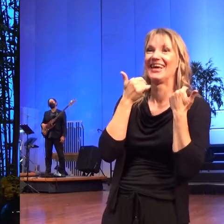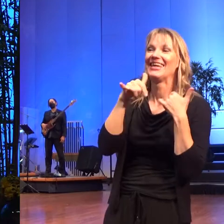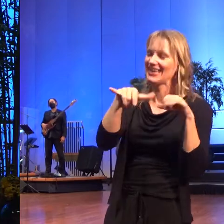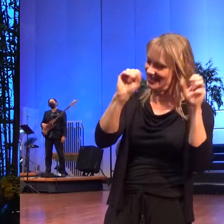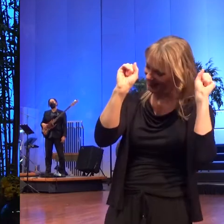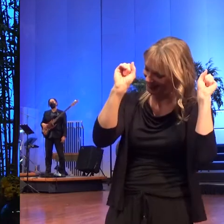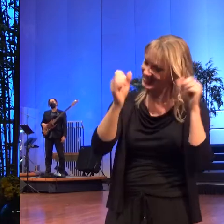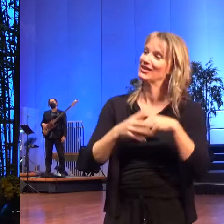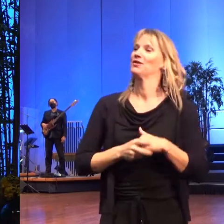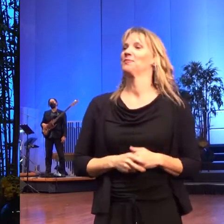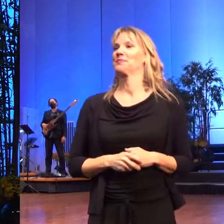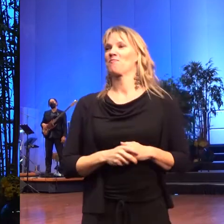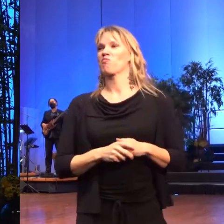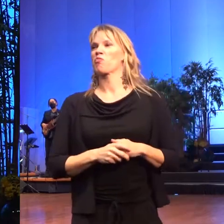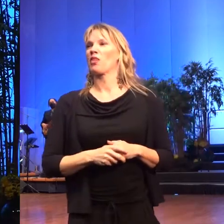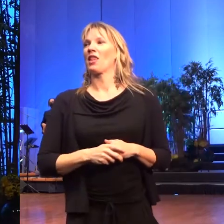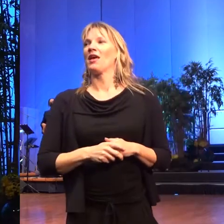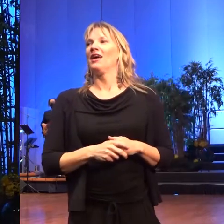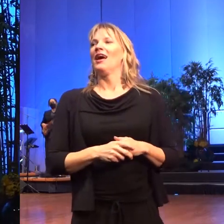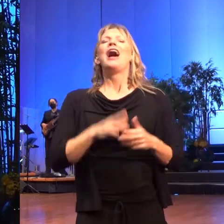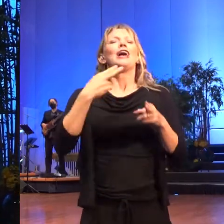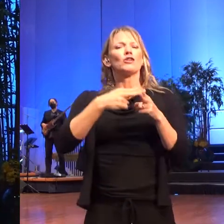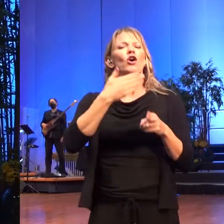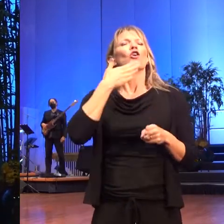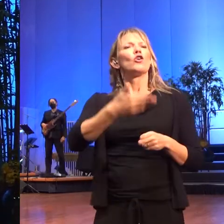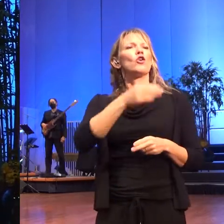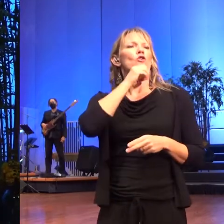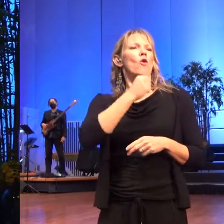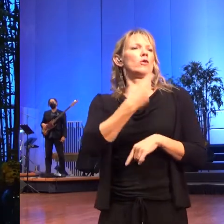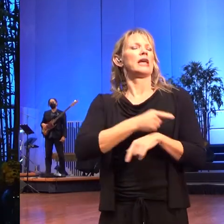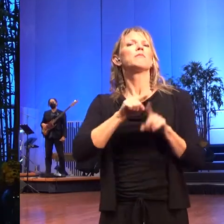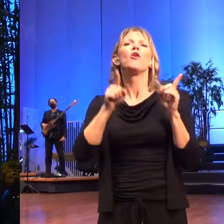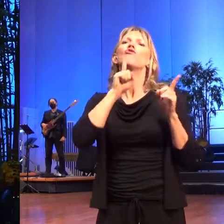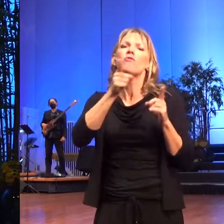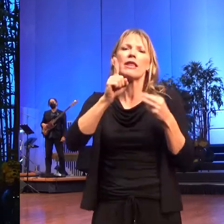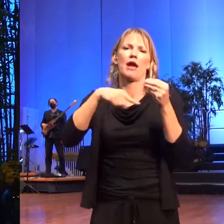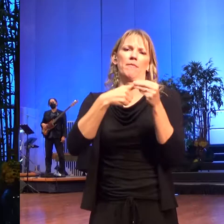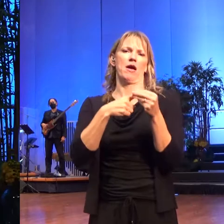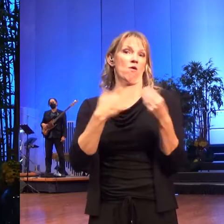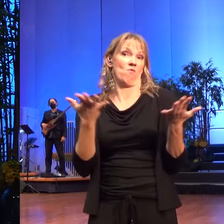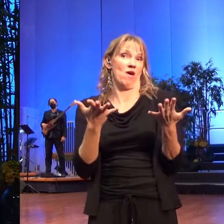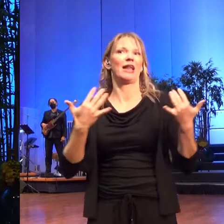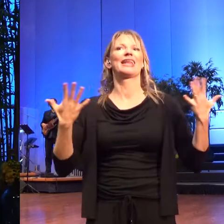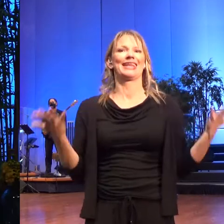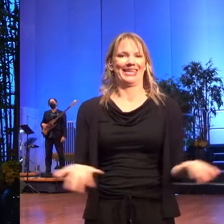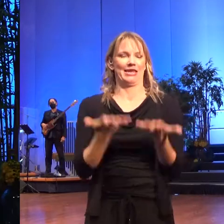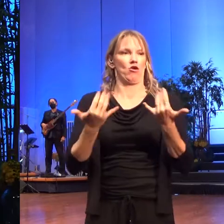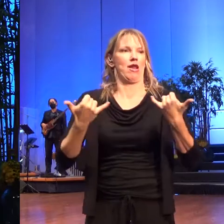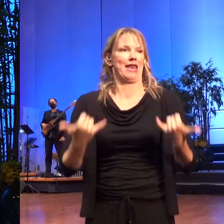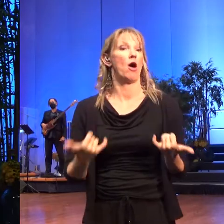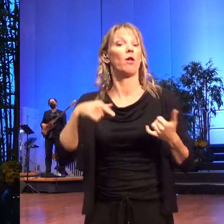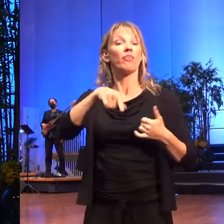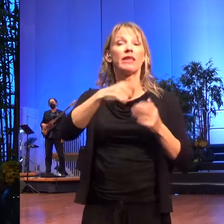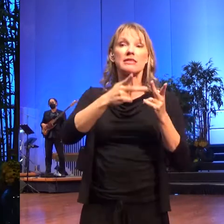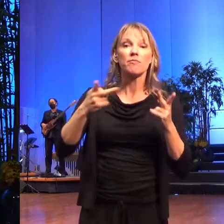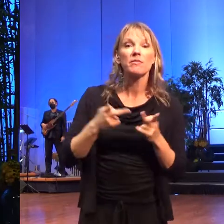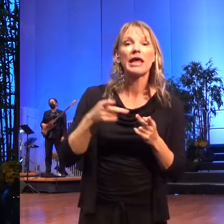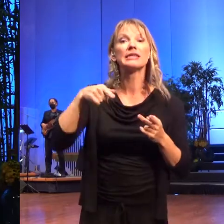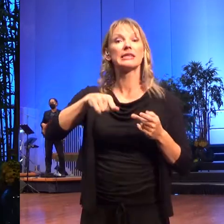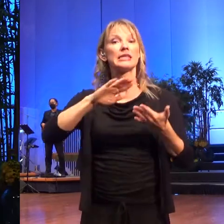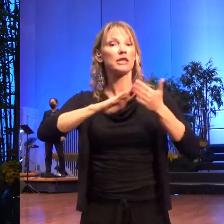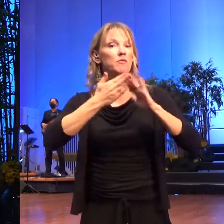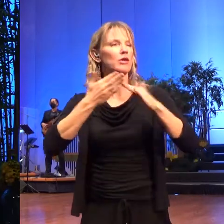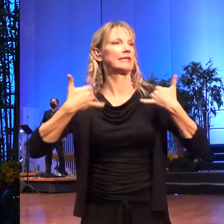Yeah. So it's called Good Old Days, but it's really about the here and now. And in this place, in this community, we